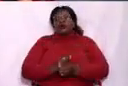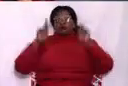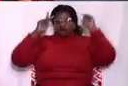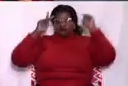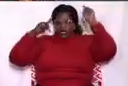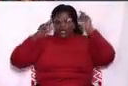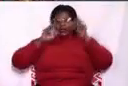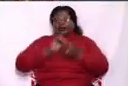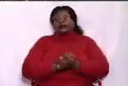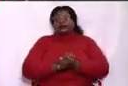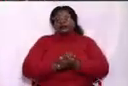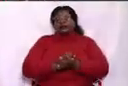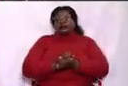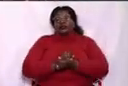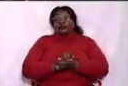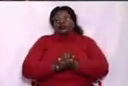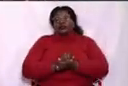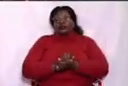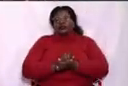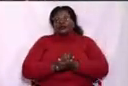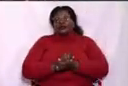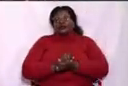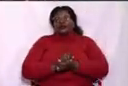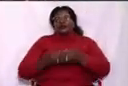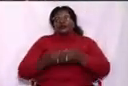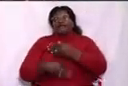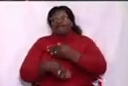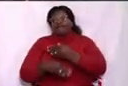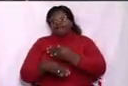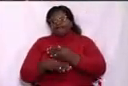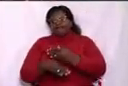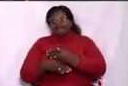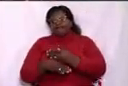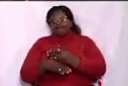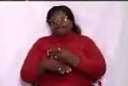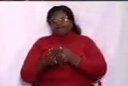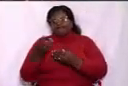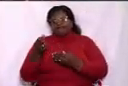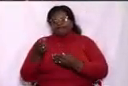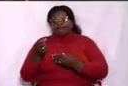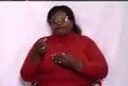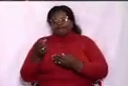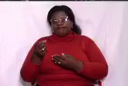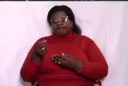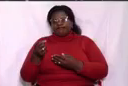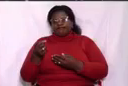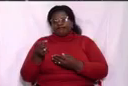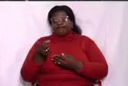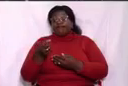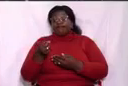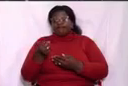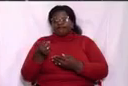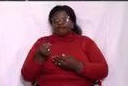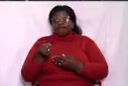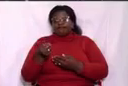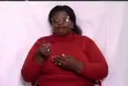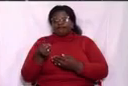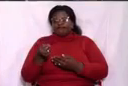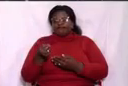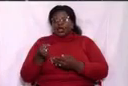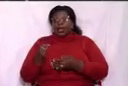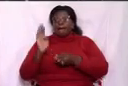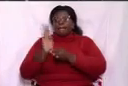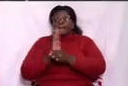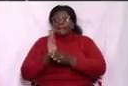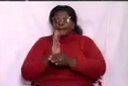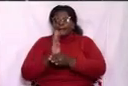mm-hmm. and in addition, I'm the founder of Afroprint Line, which manufactures